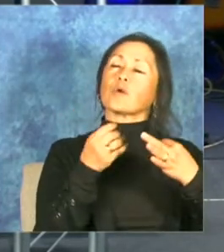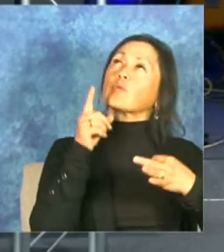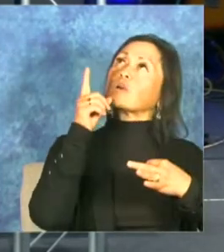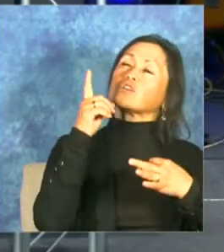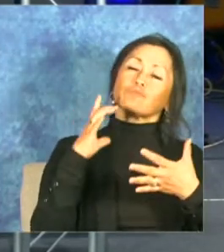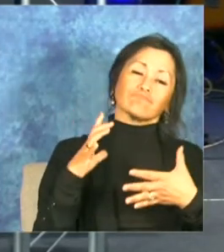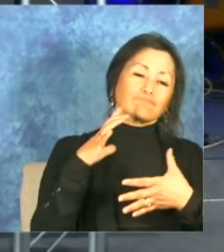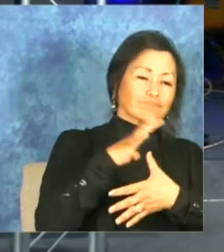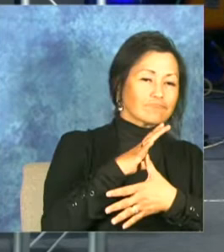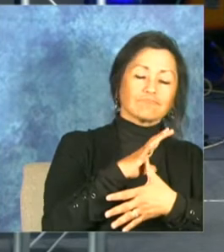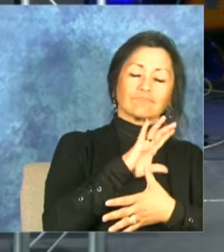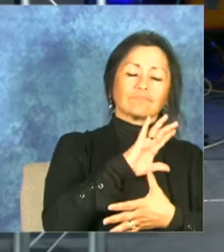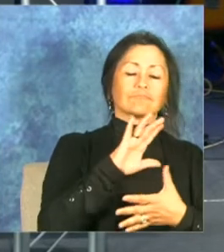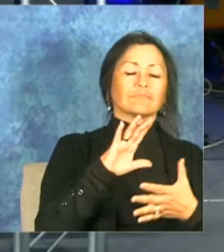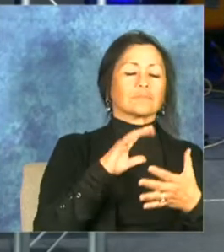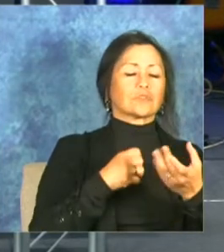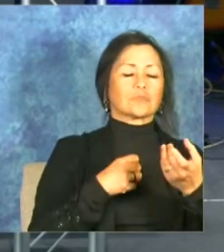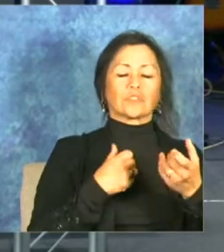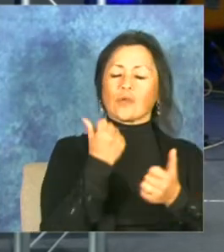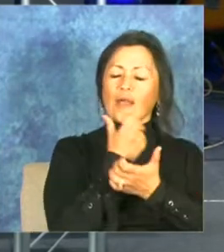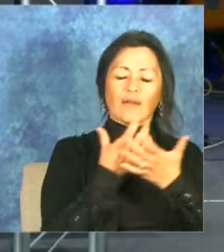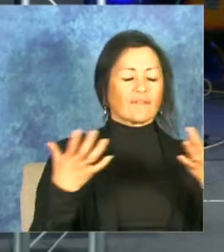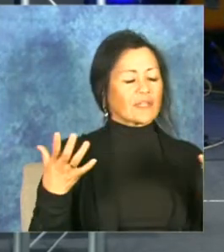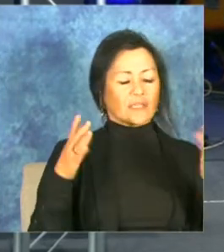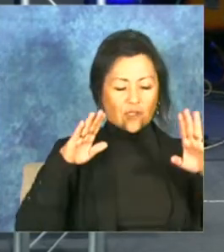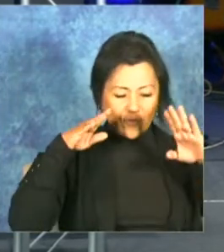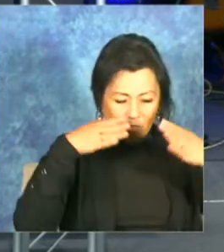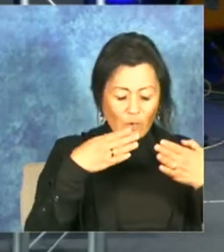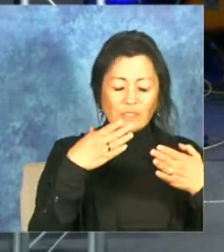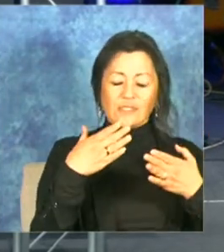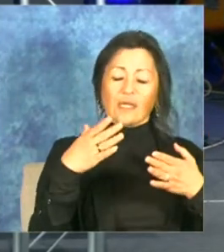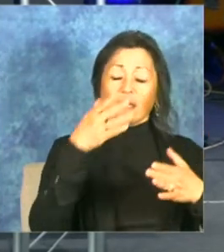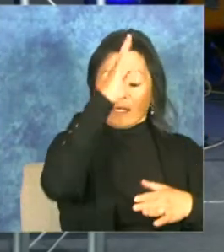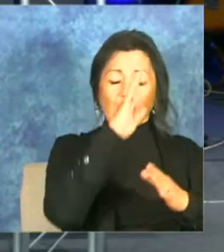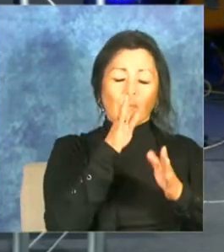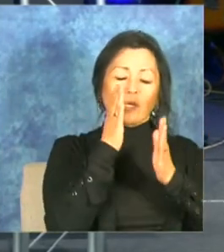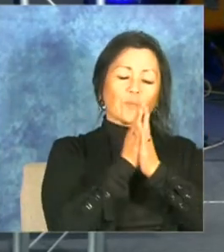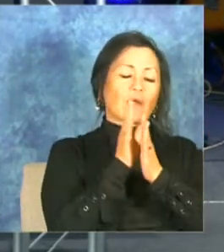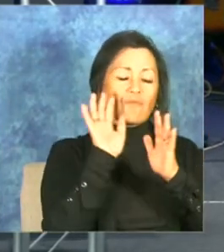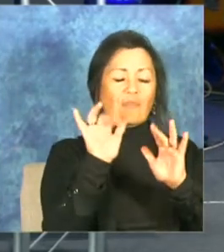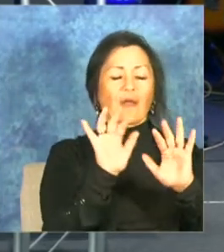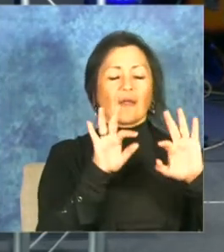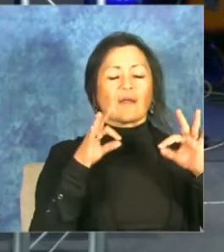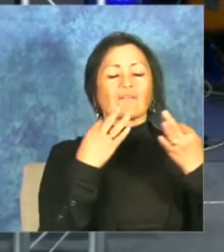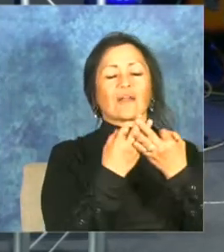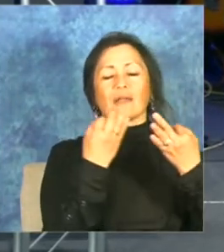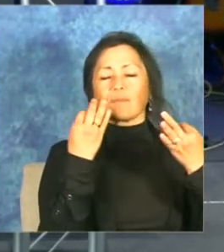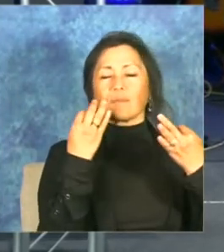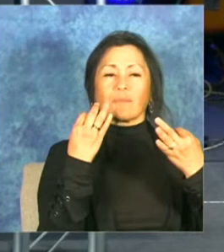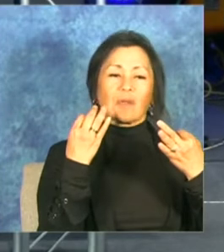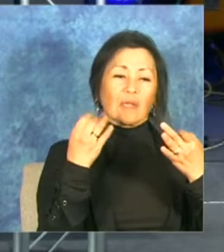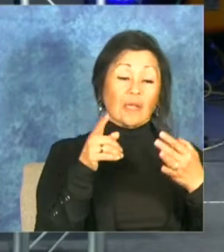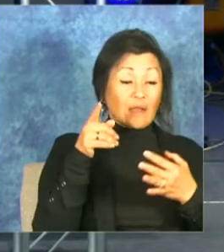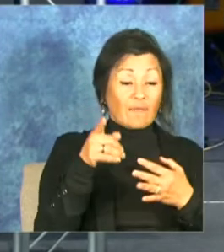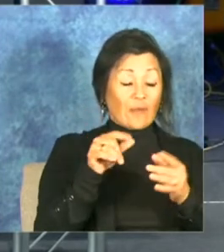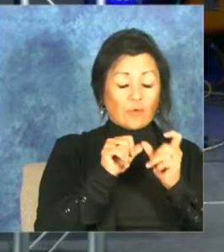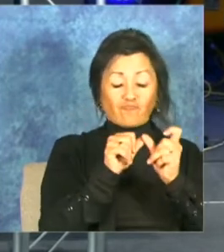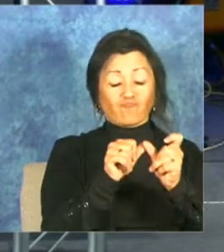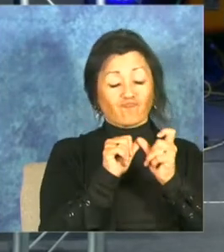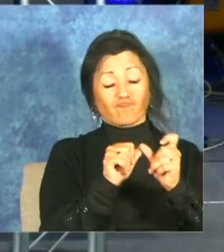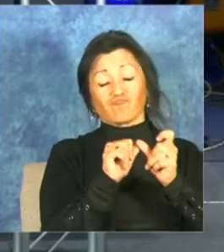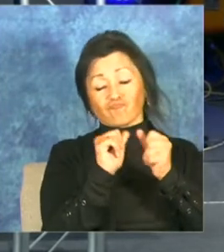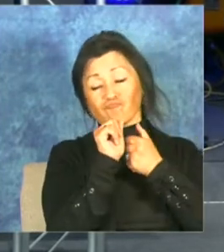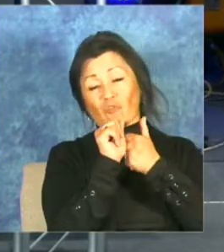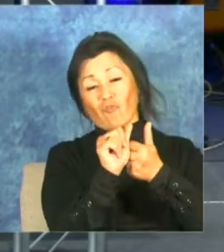rock. He is the center. He is everything. He is the focus. And God, we pray for this family, a prayer of dedication, that they would remain dedicated